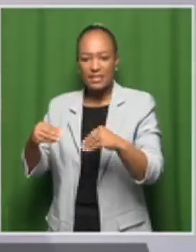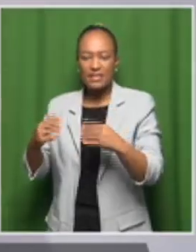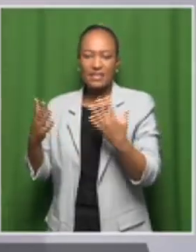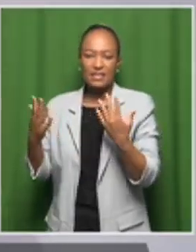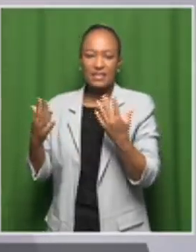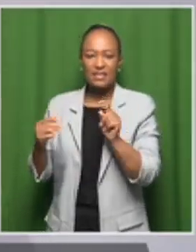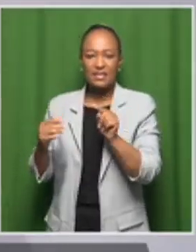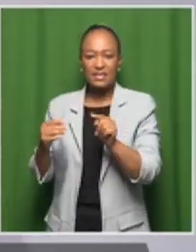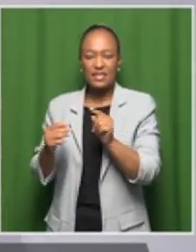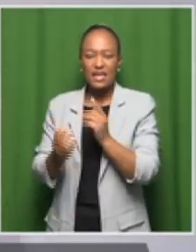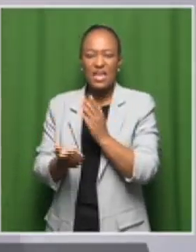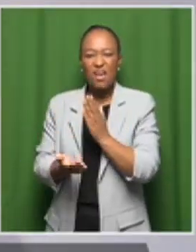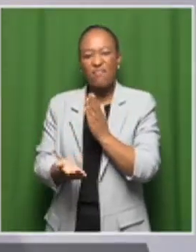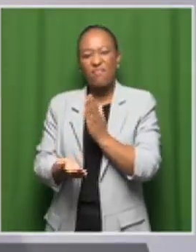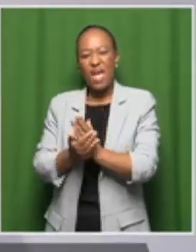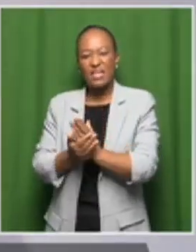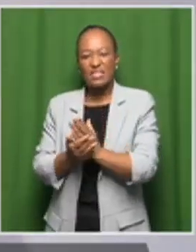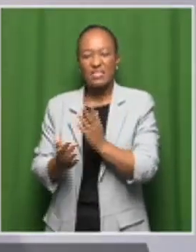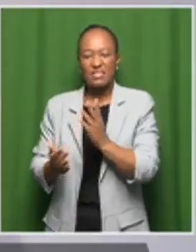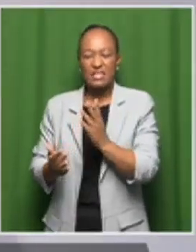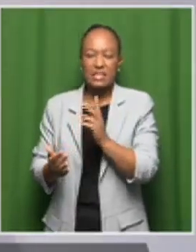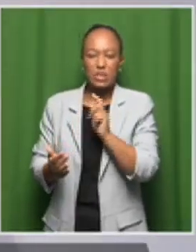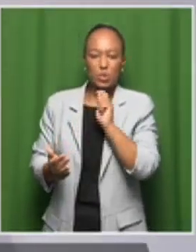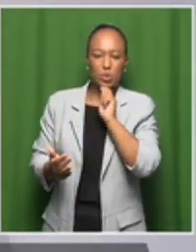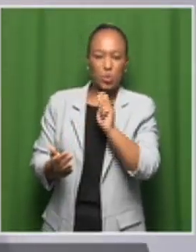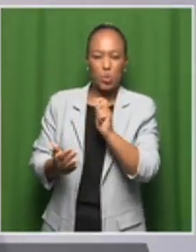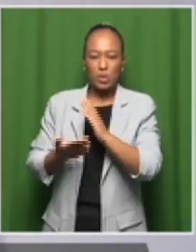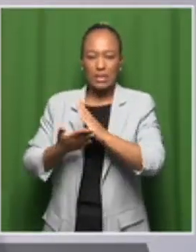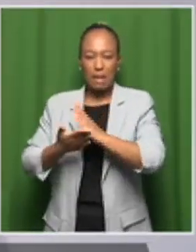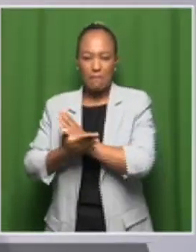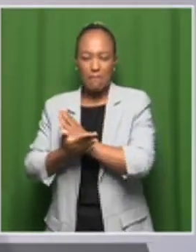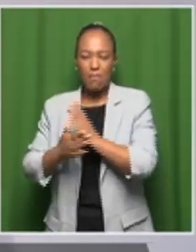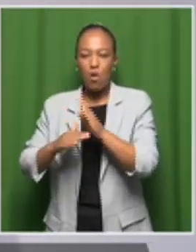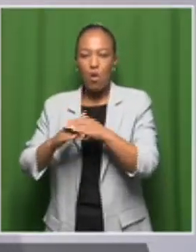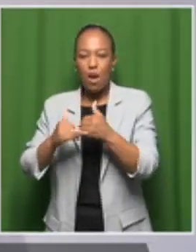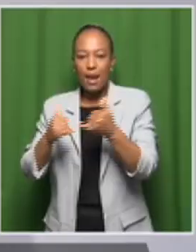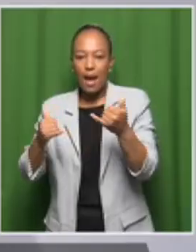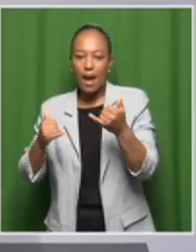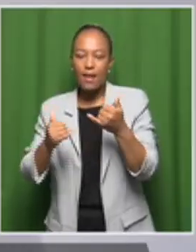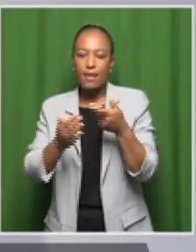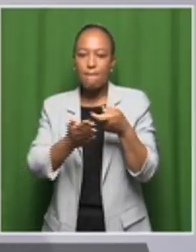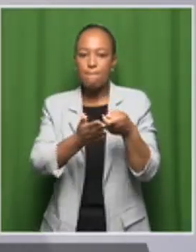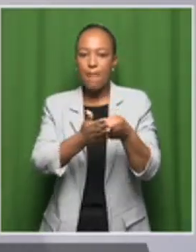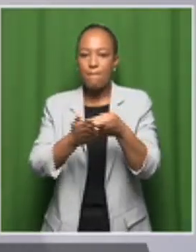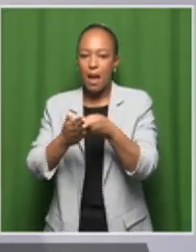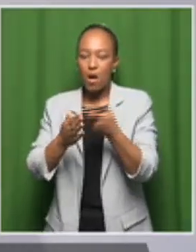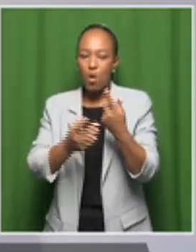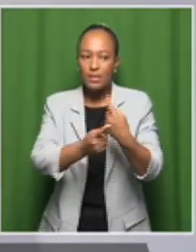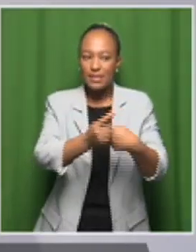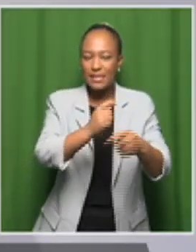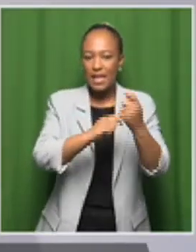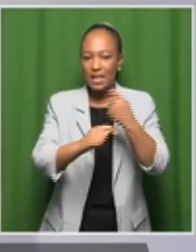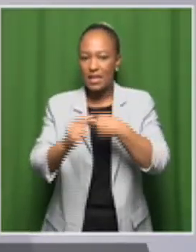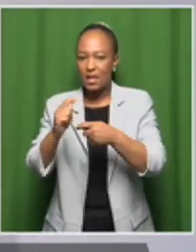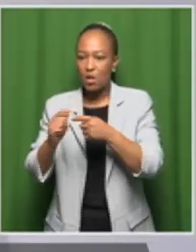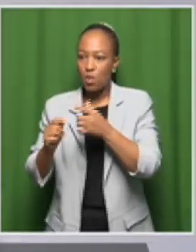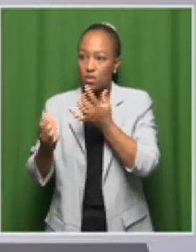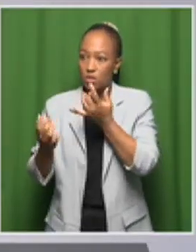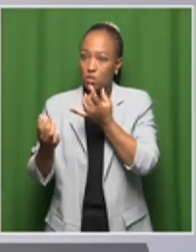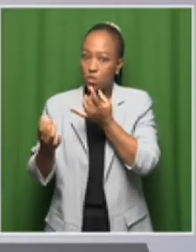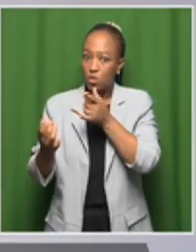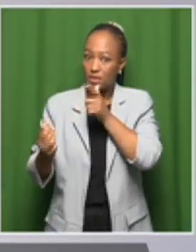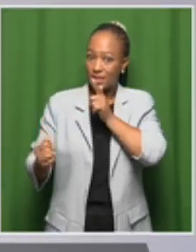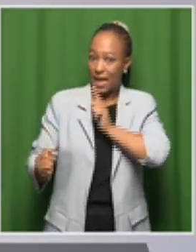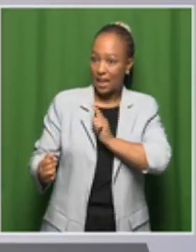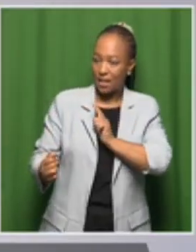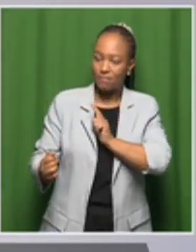facts about online trading. You find that what you're told is not necessarily the truth. You need to go out